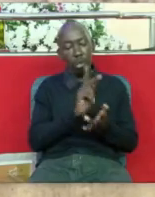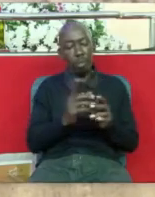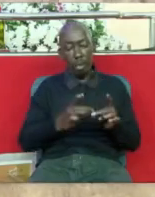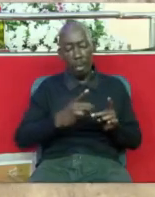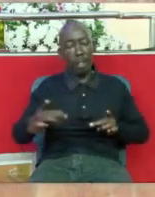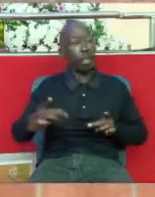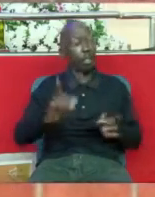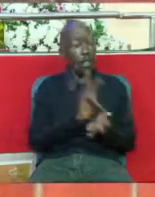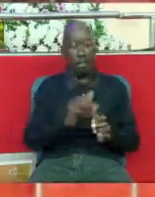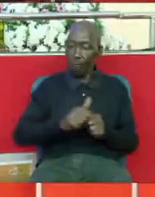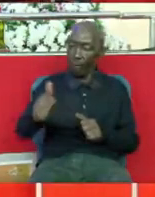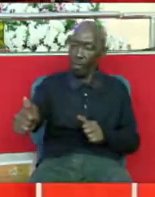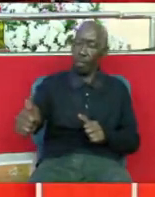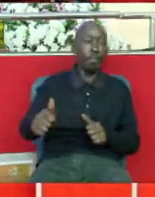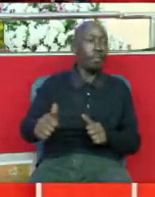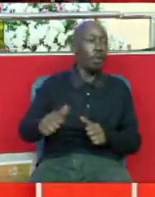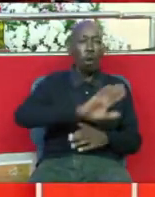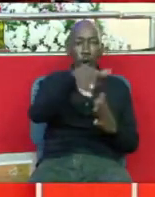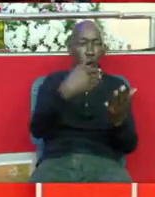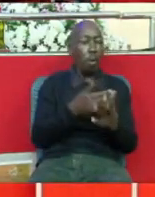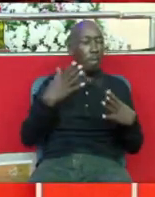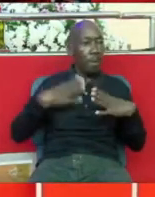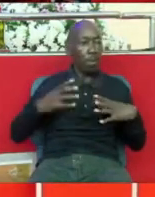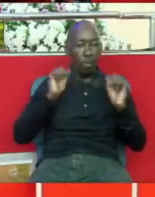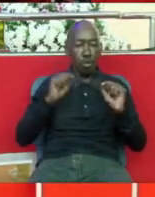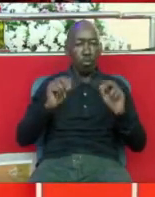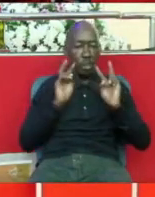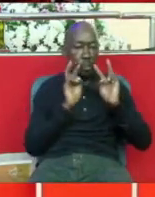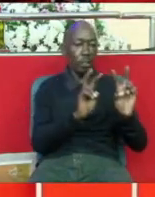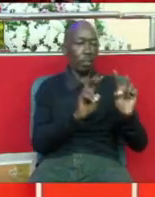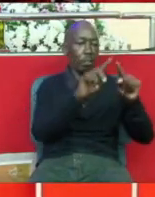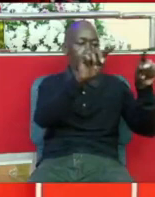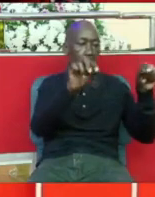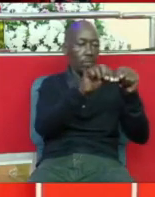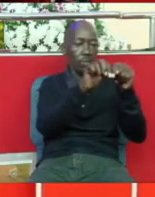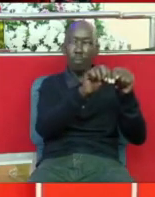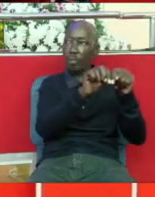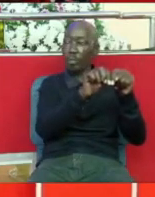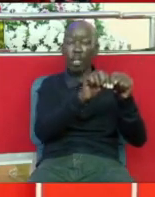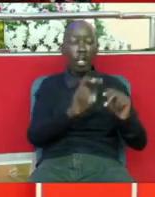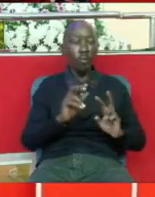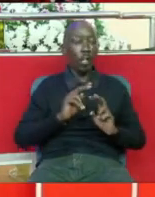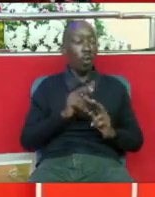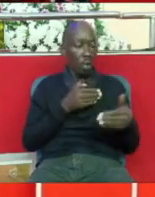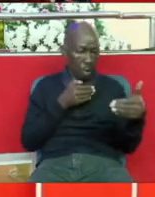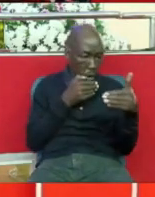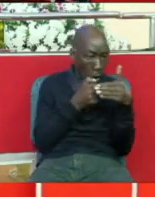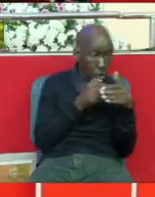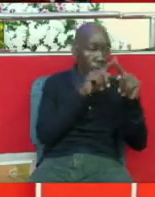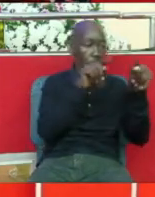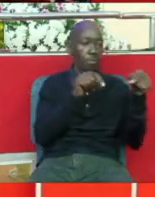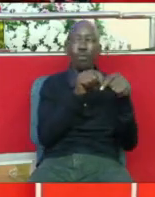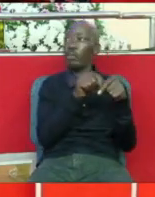wakae umbali kidogo, is that all of them may be able to see it. Ili wote waweze kuliona lile sanduku. If they got too close to it, kwa sababu wakienda